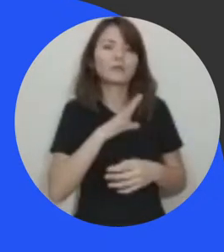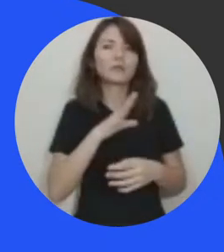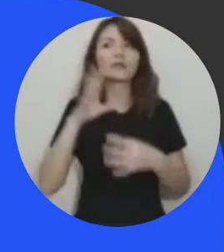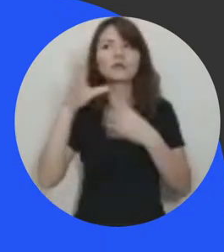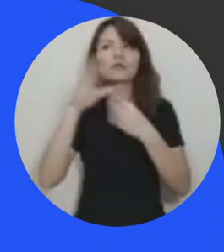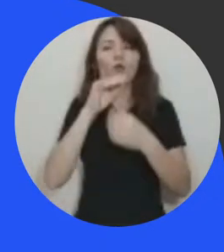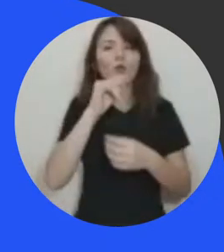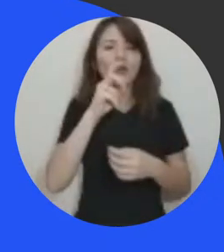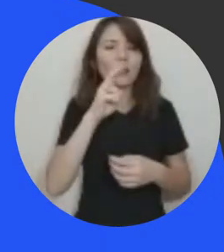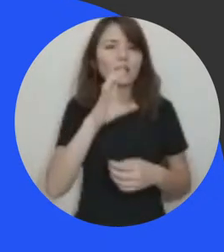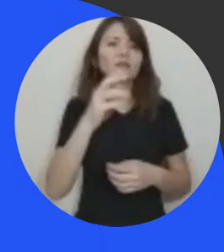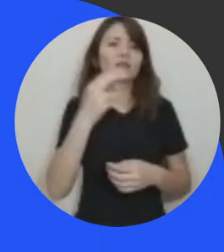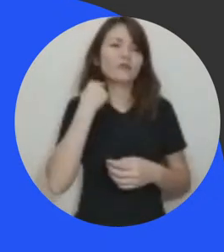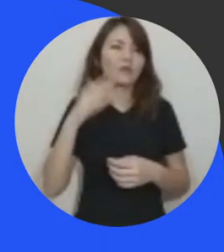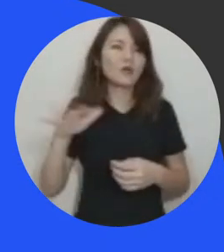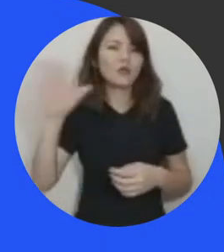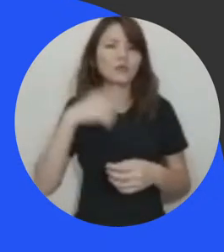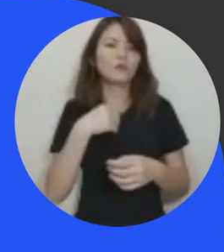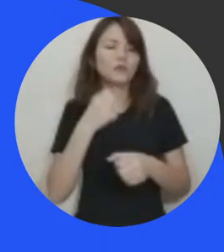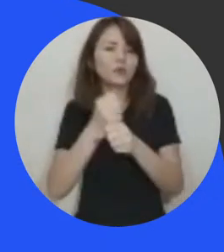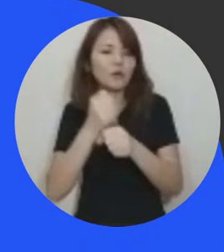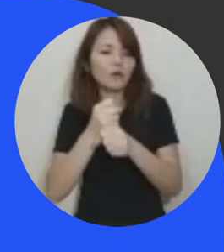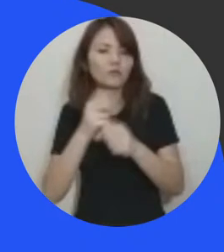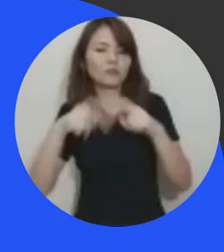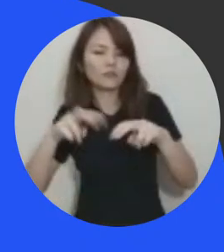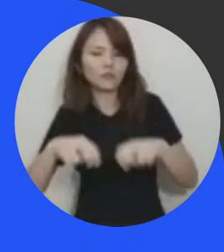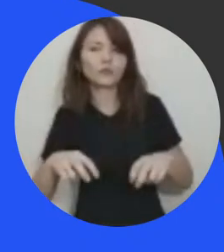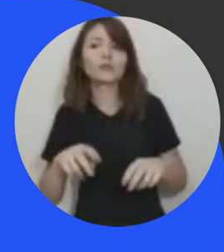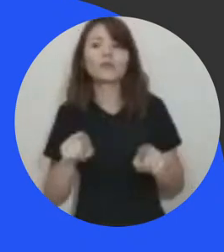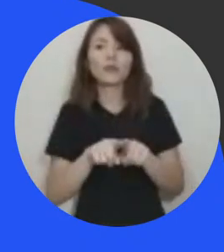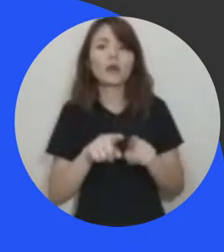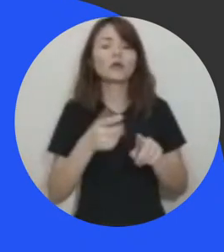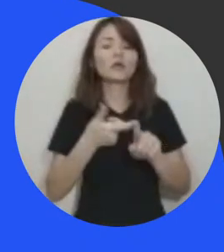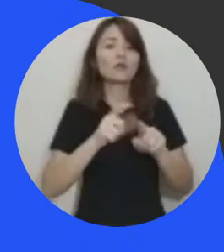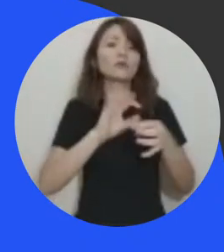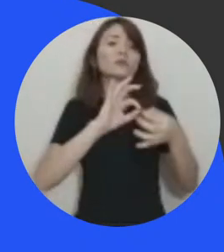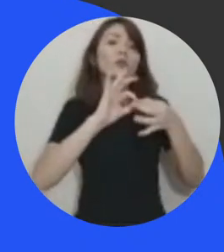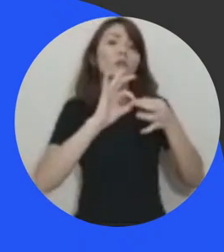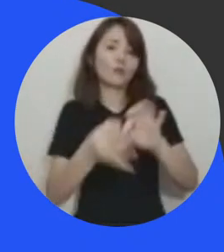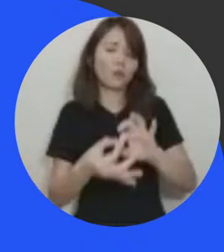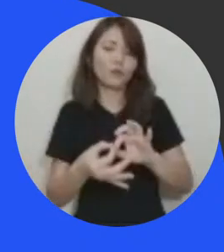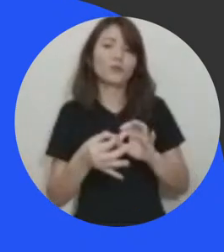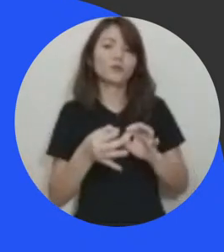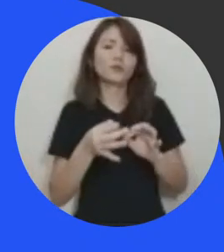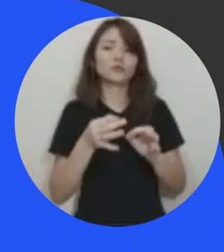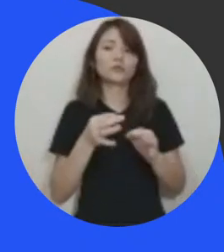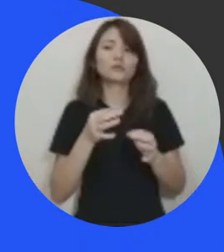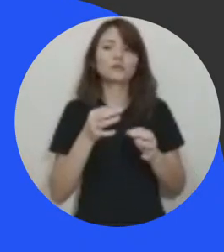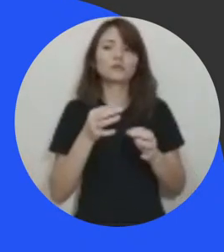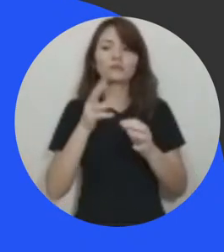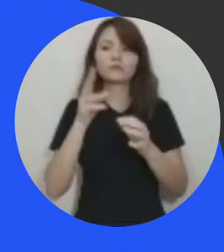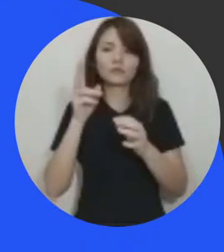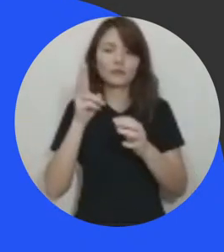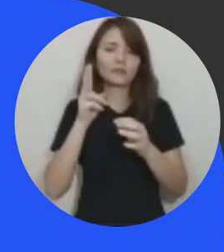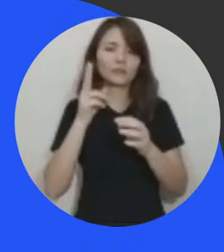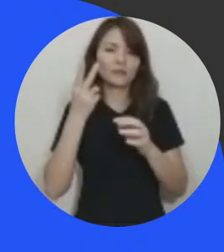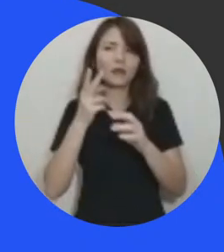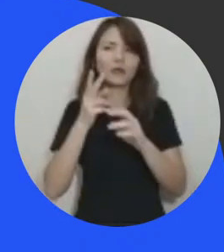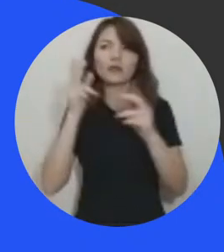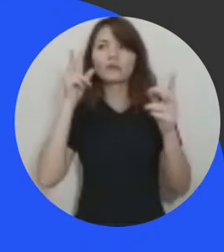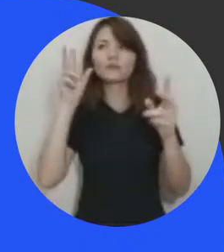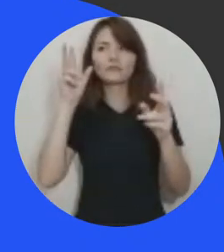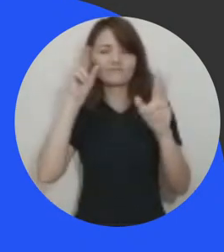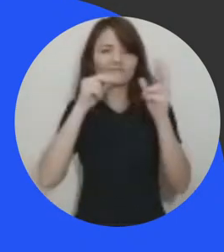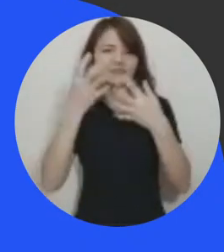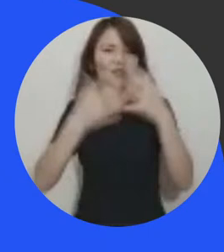hard science, so a few graphs and some data that we've got that we're using as part of our COVID-19